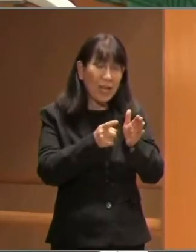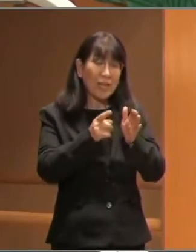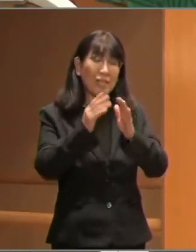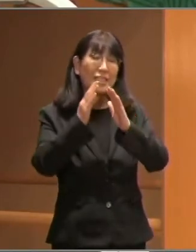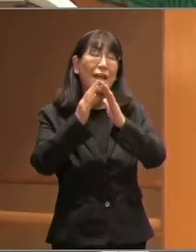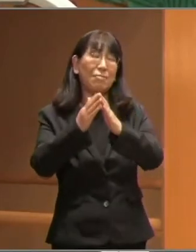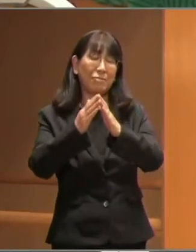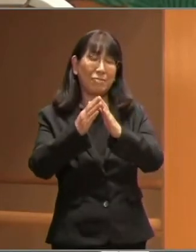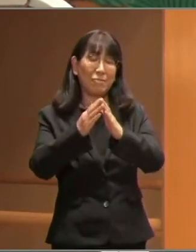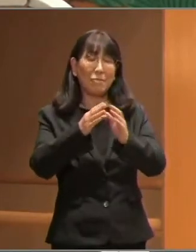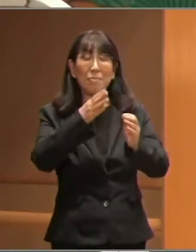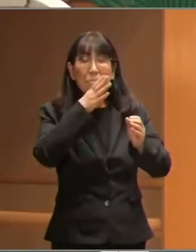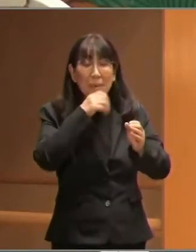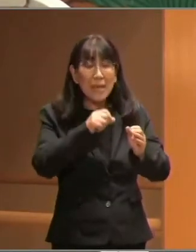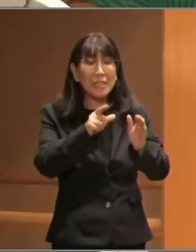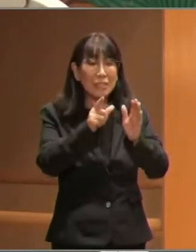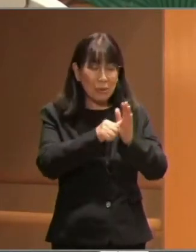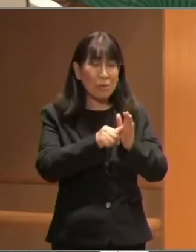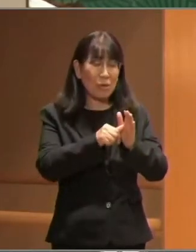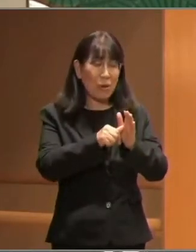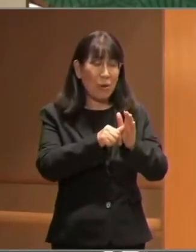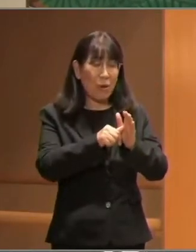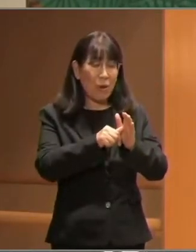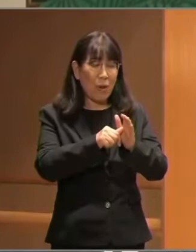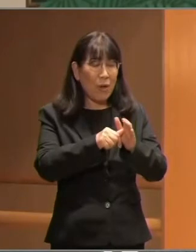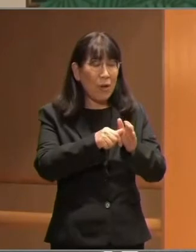asked by a temple